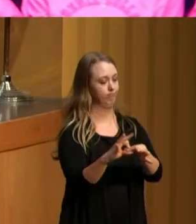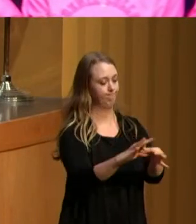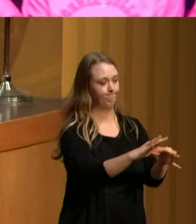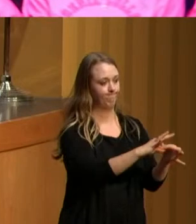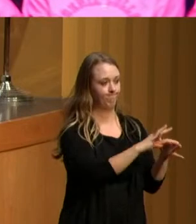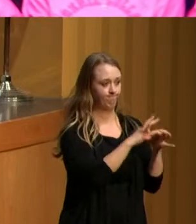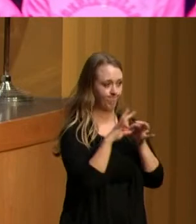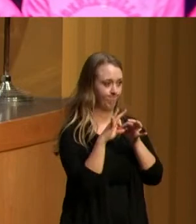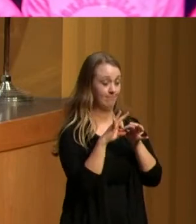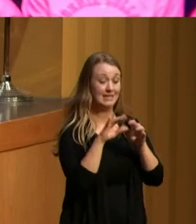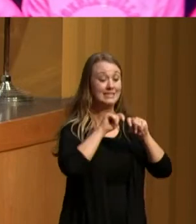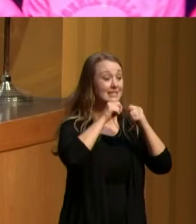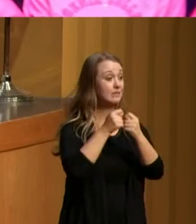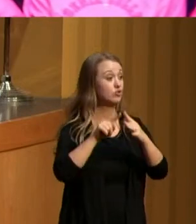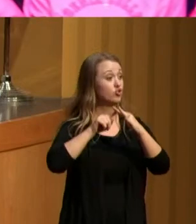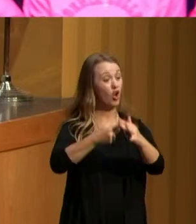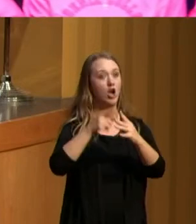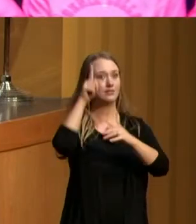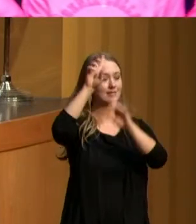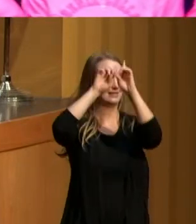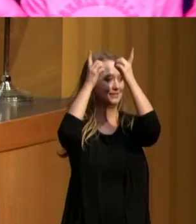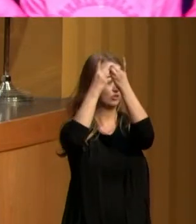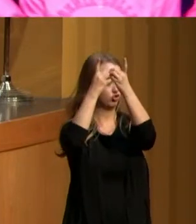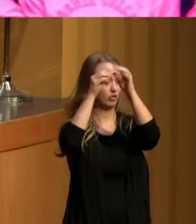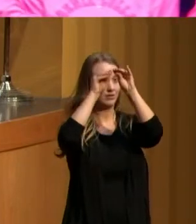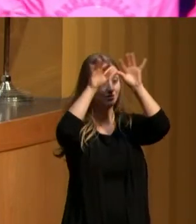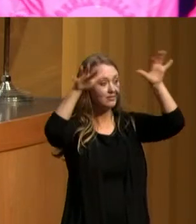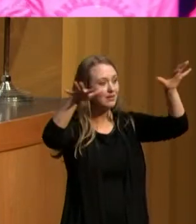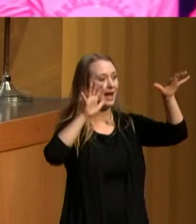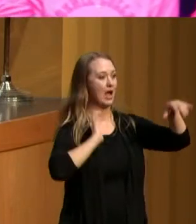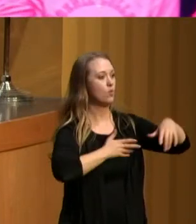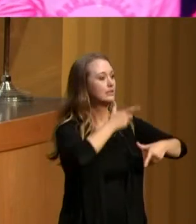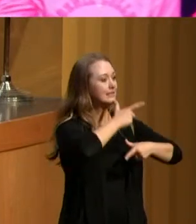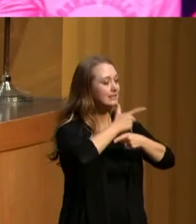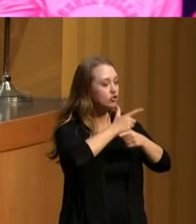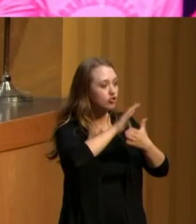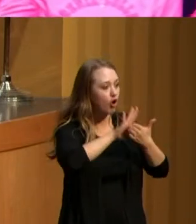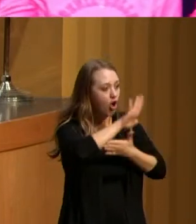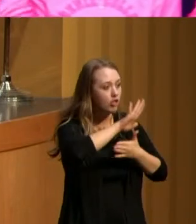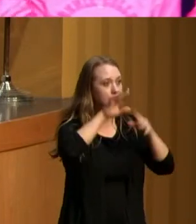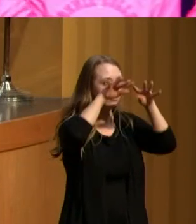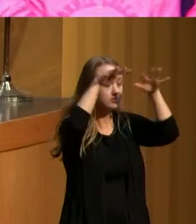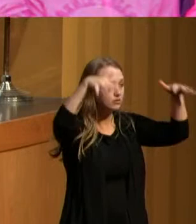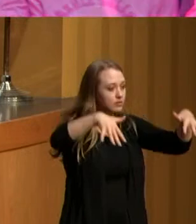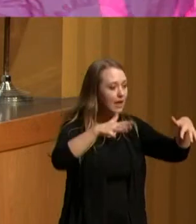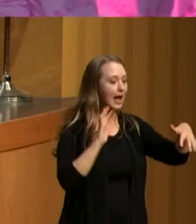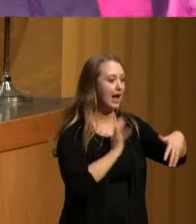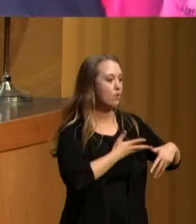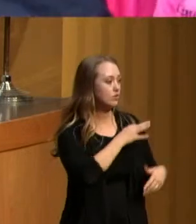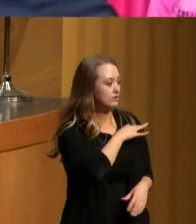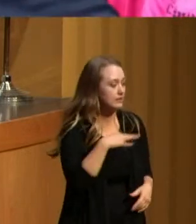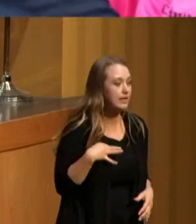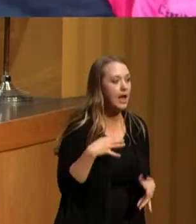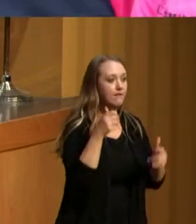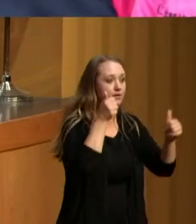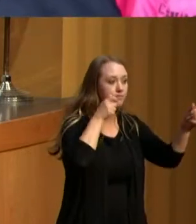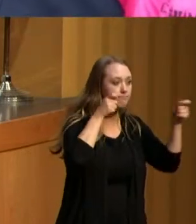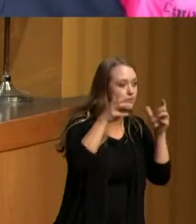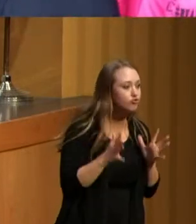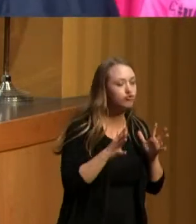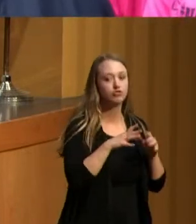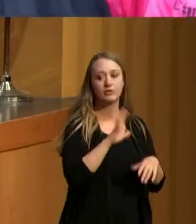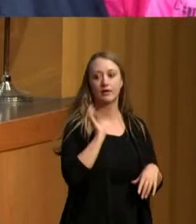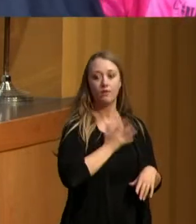with the district. It goes to our sister colleges. It goes right to our faculty, staff, administration, everybody, our